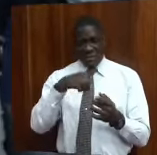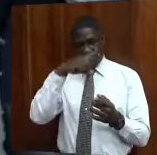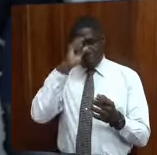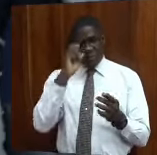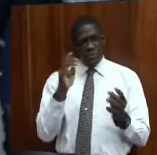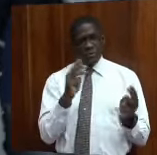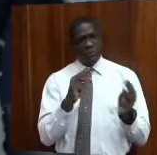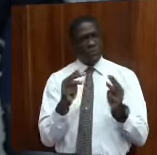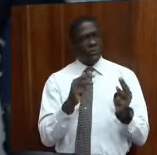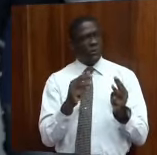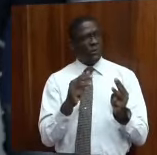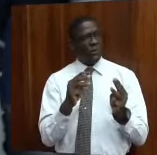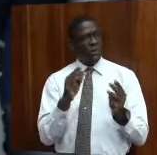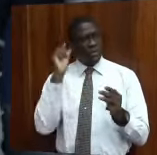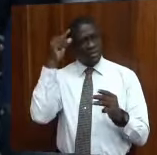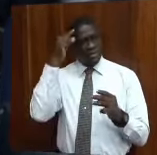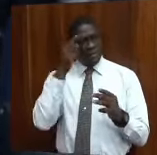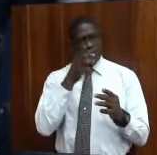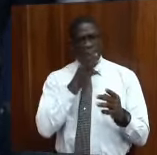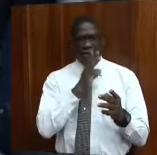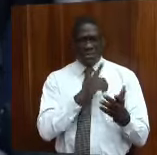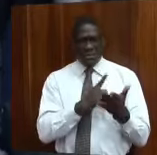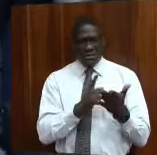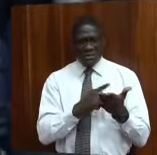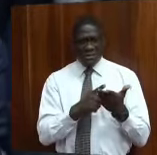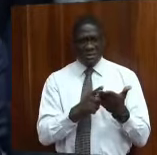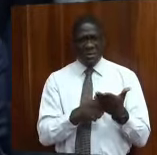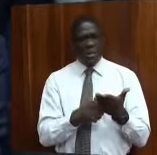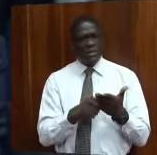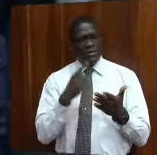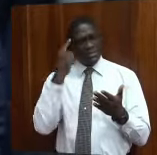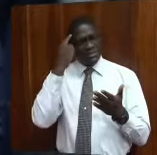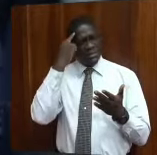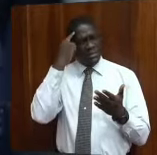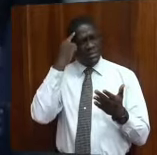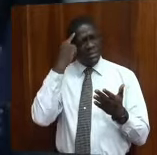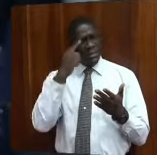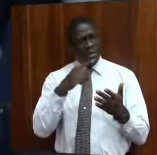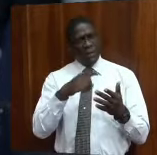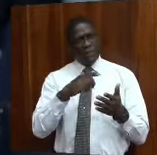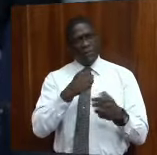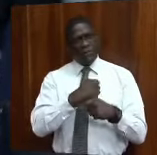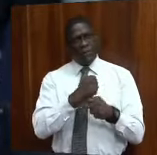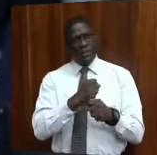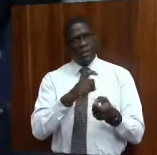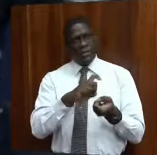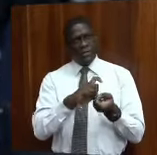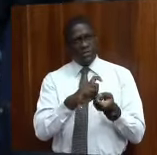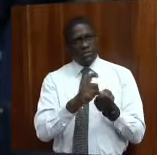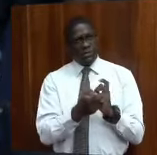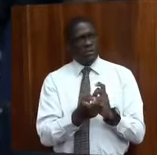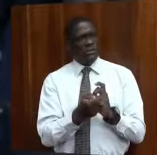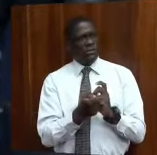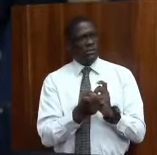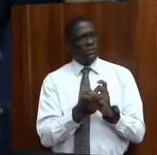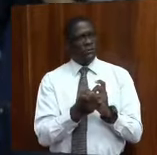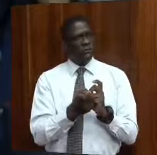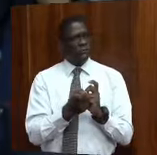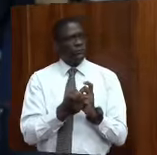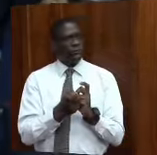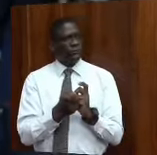discussion and deliberation, the Cabinet of Ministers has agreed to offer traveling